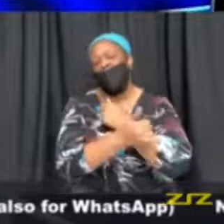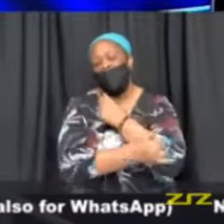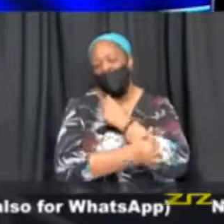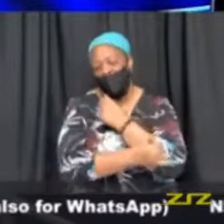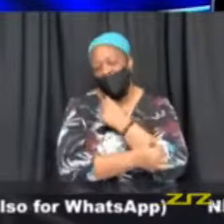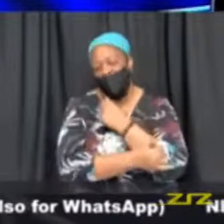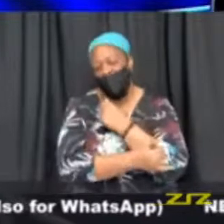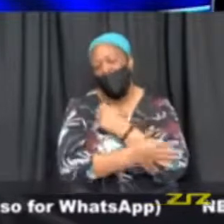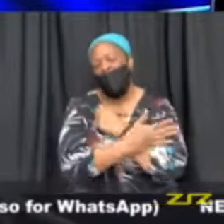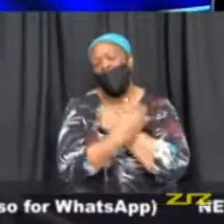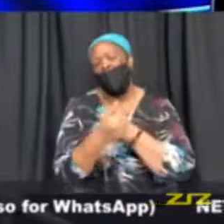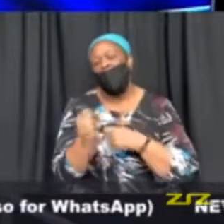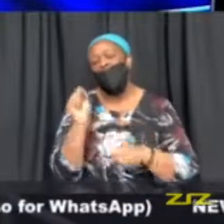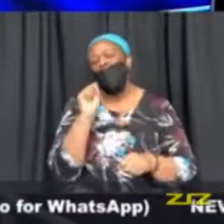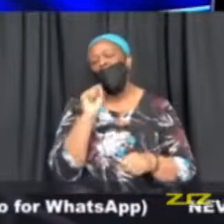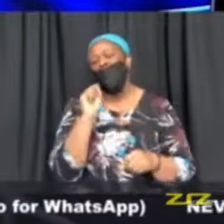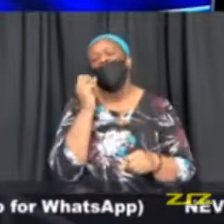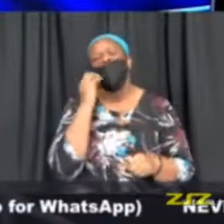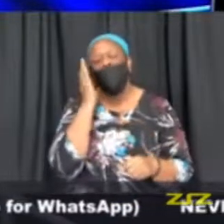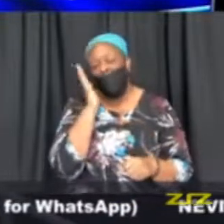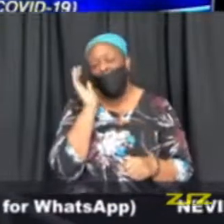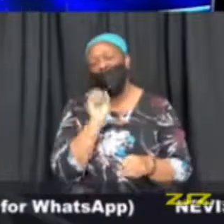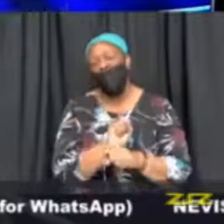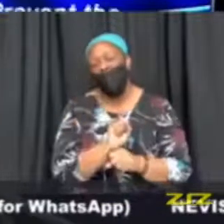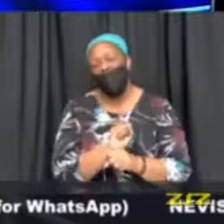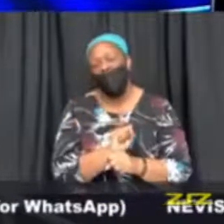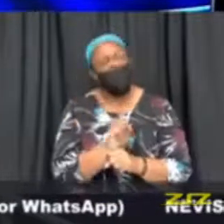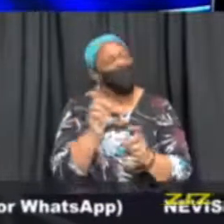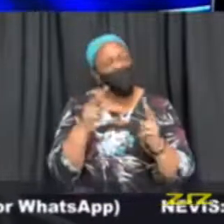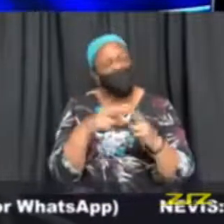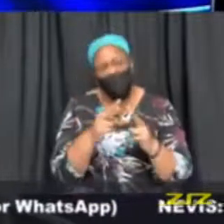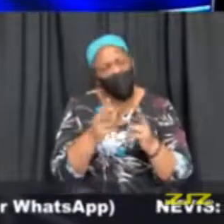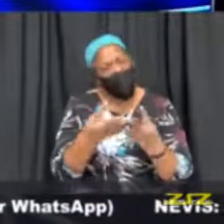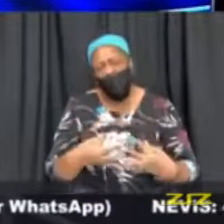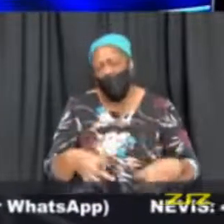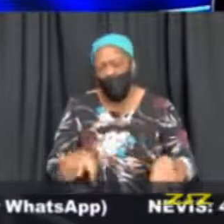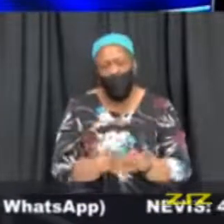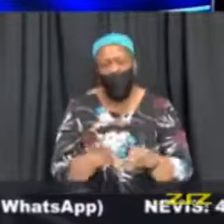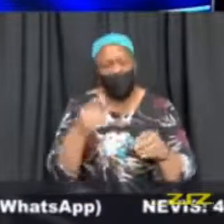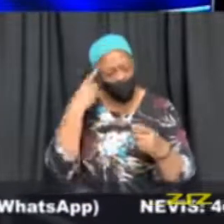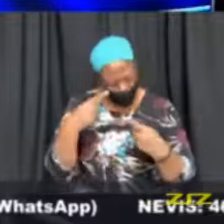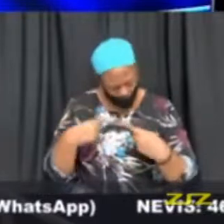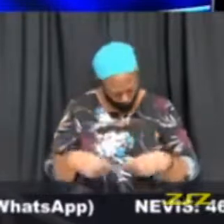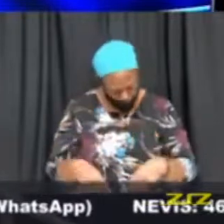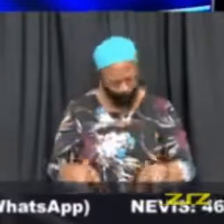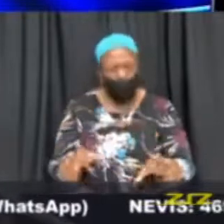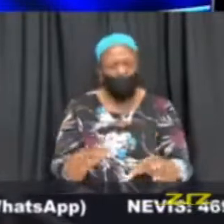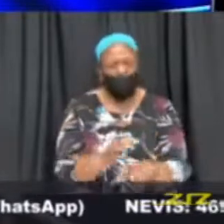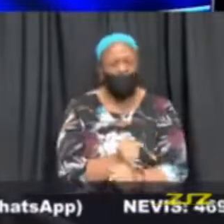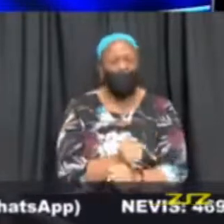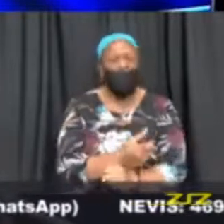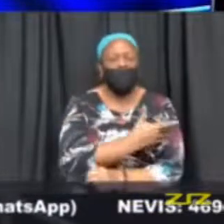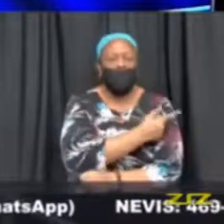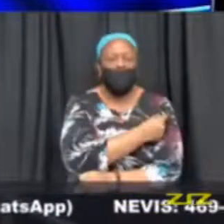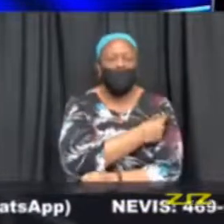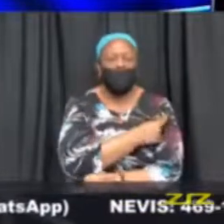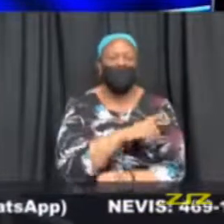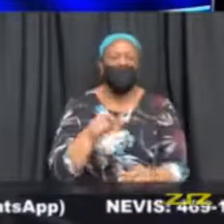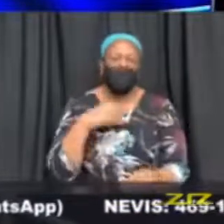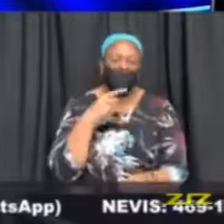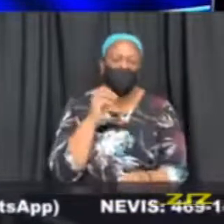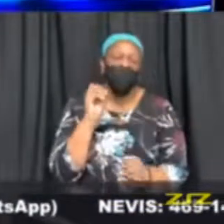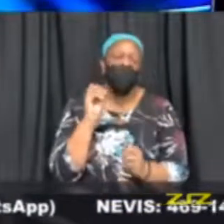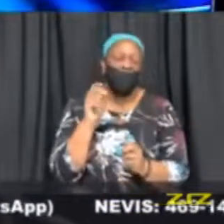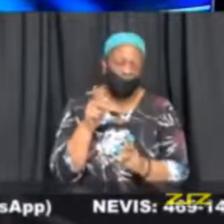she works at, it was important for her to get vaccinated, and she went forward and she got vaccinated. So there are a number of different reasons why persons will go